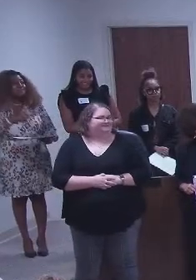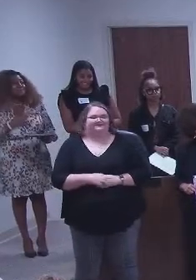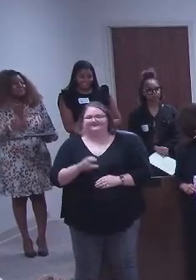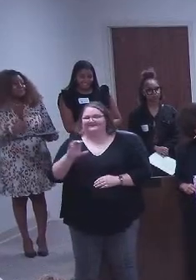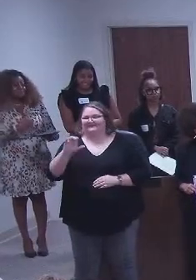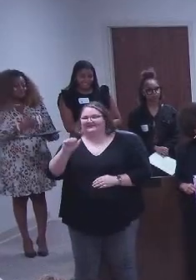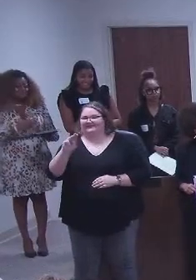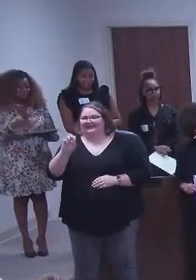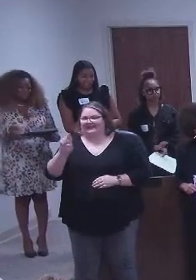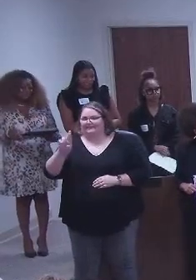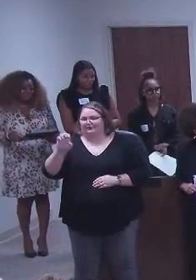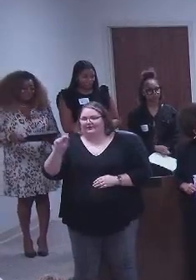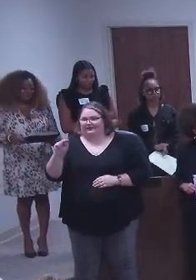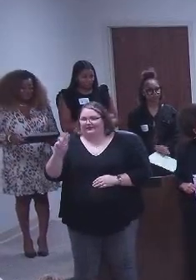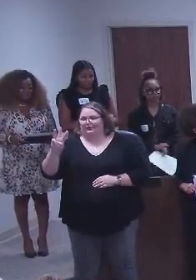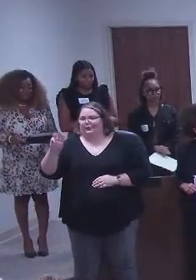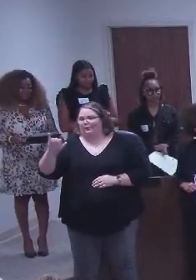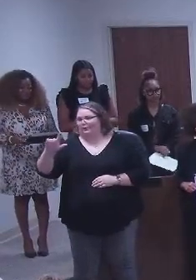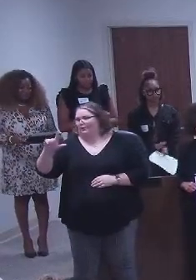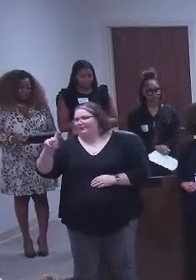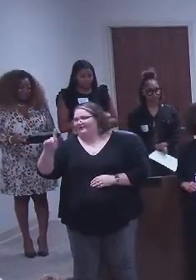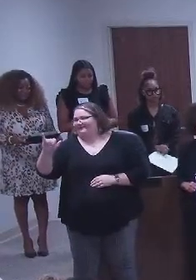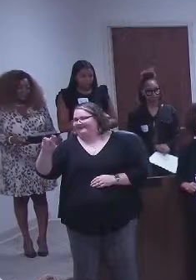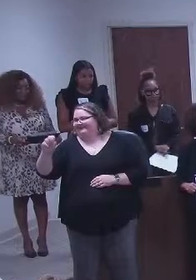Cameron Wilkinson.